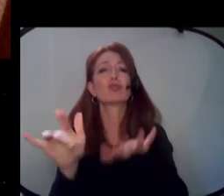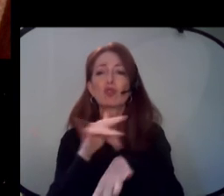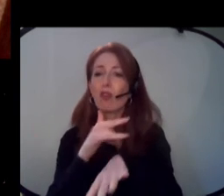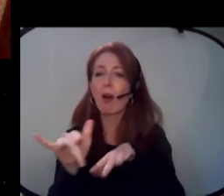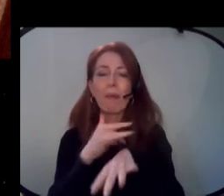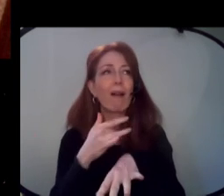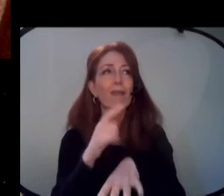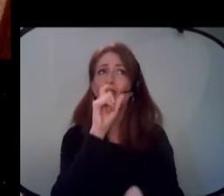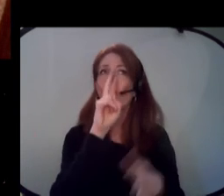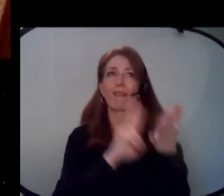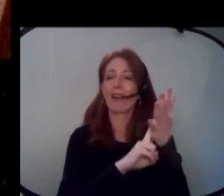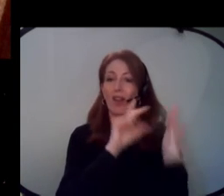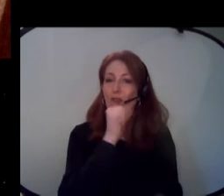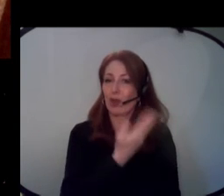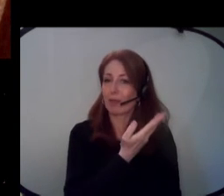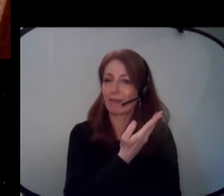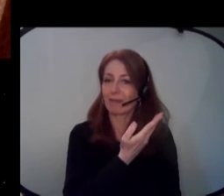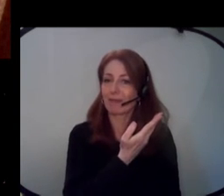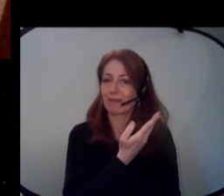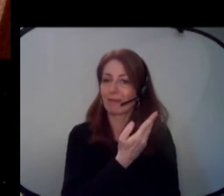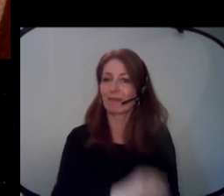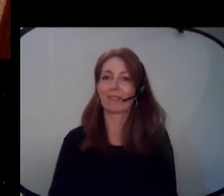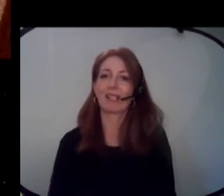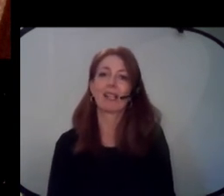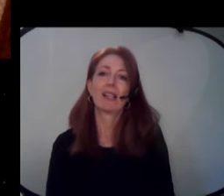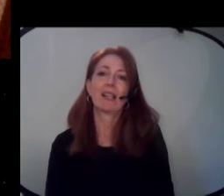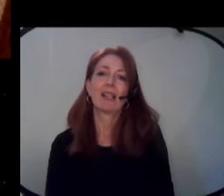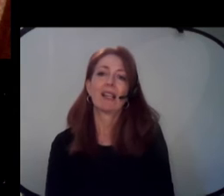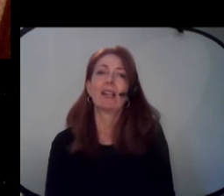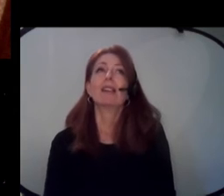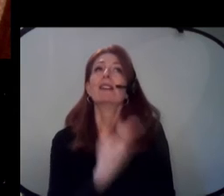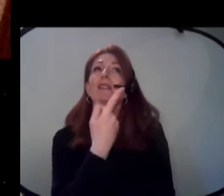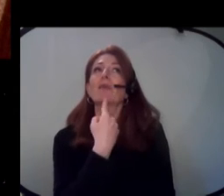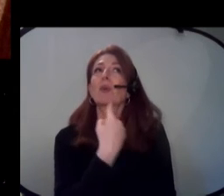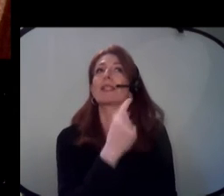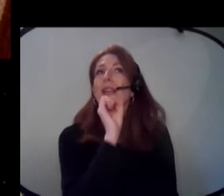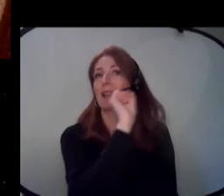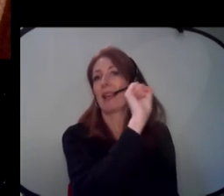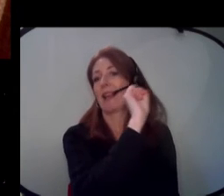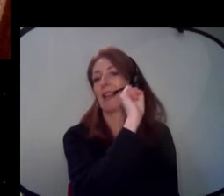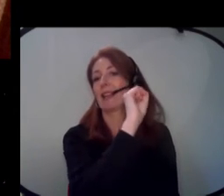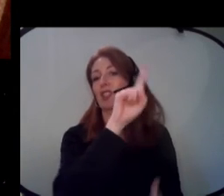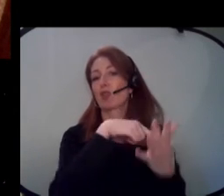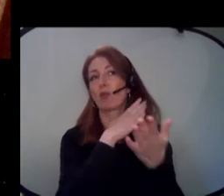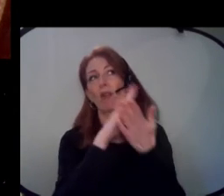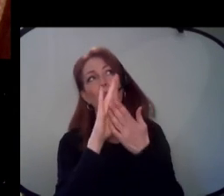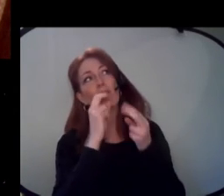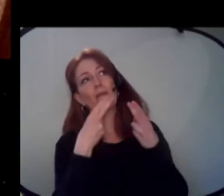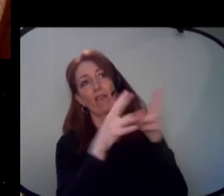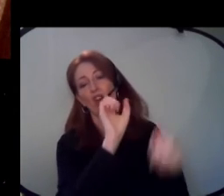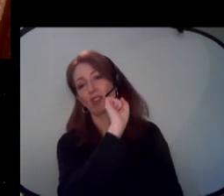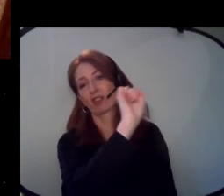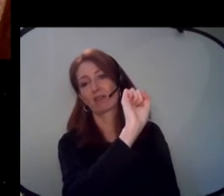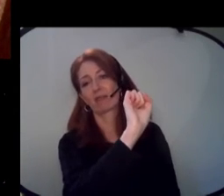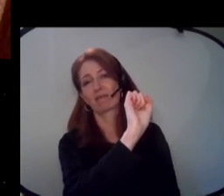couldn't do. We mentioned Caravaggio's own rendering of Judith and Holofernes. As Catherine said, Judith looks like